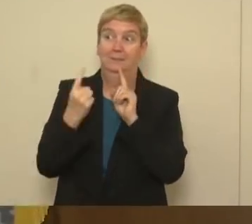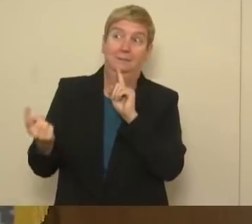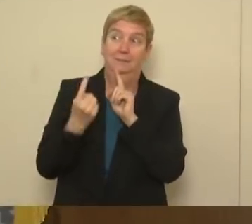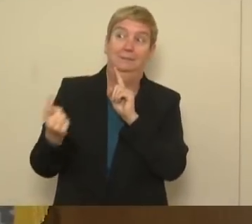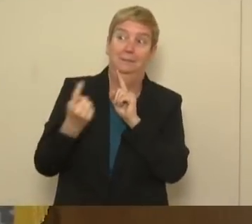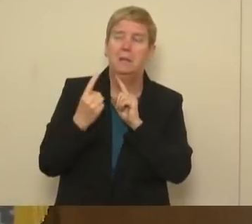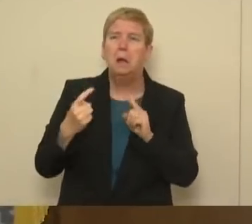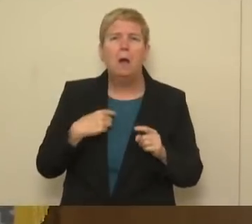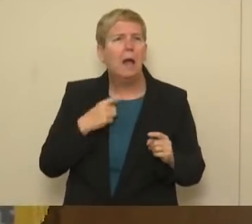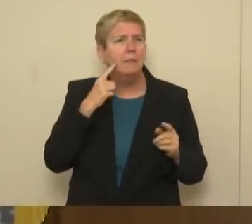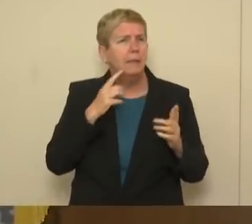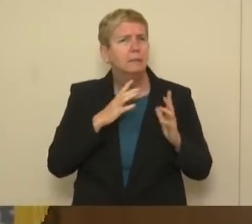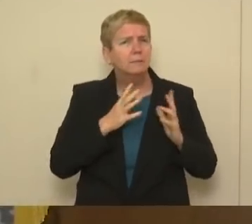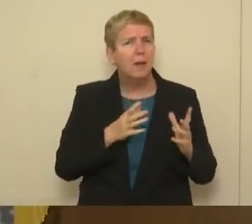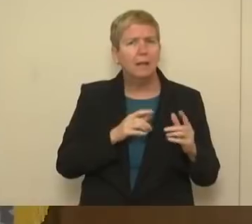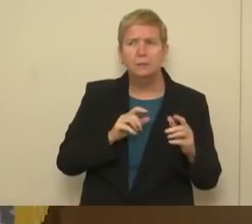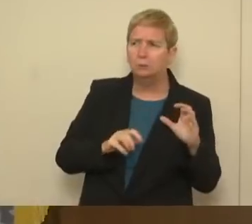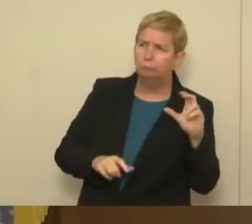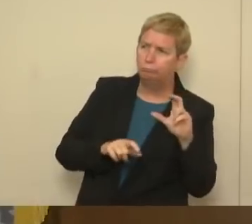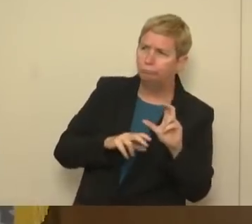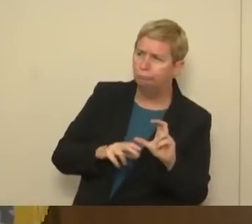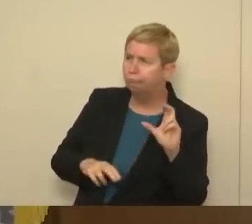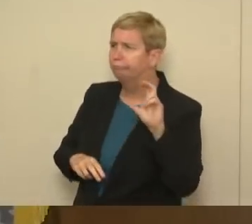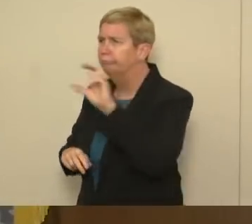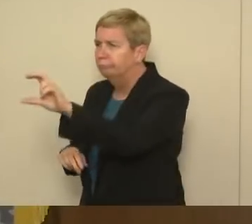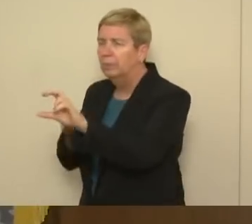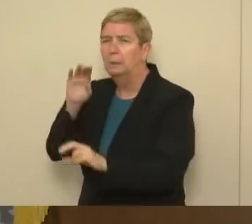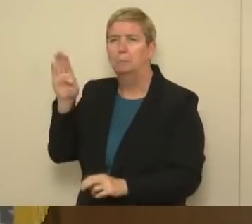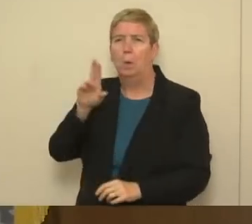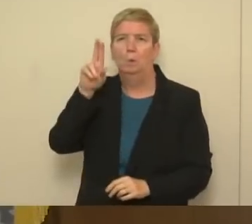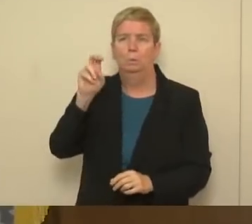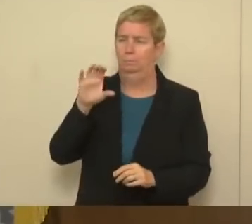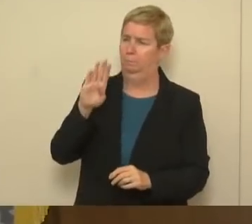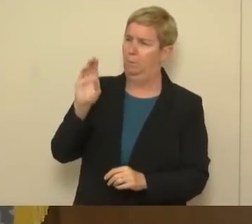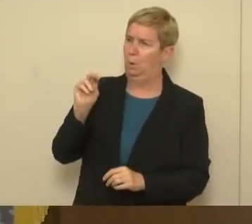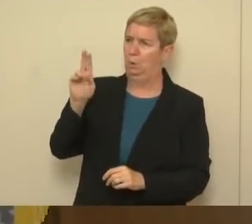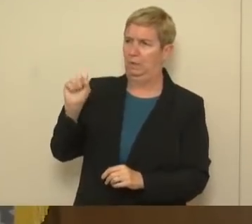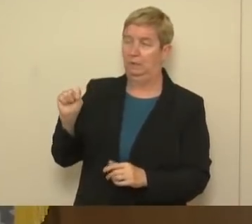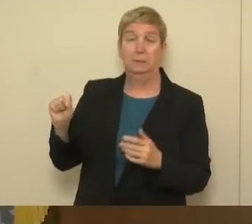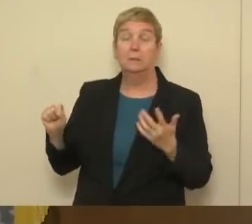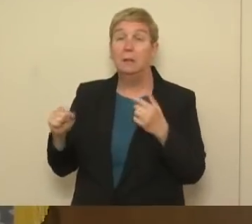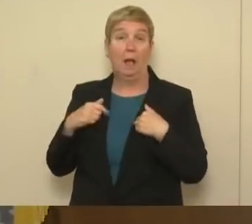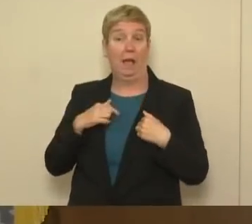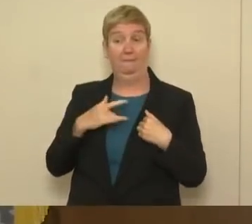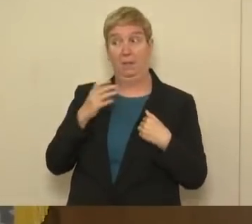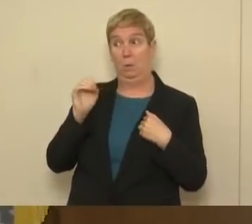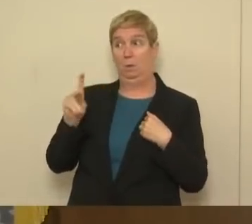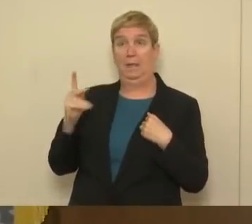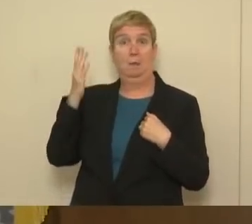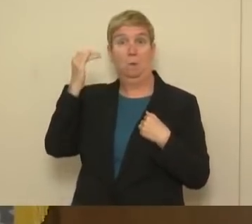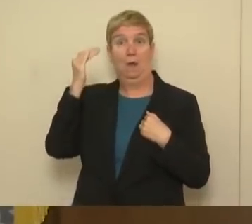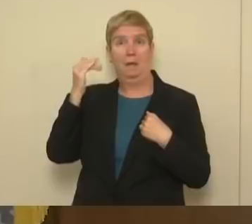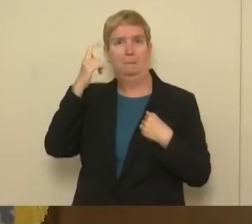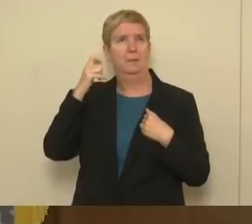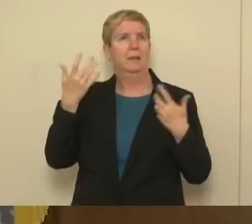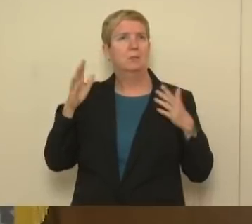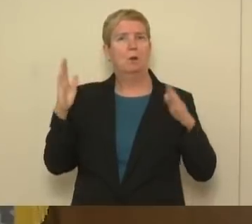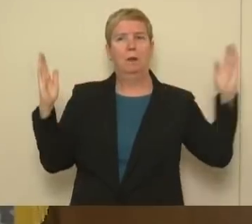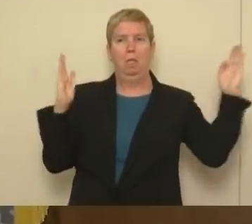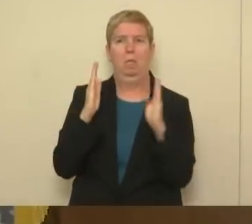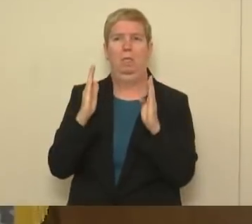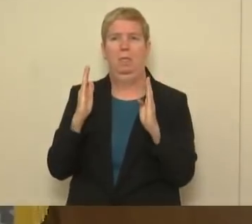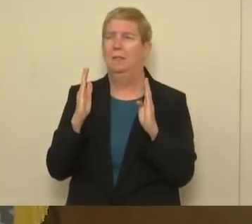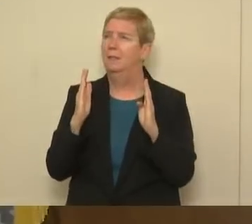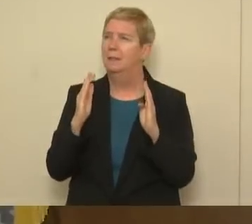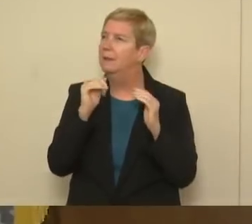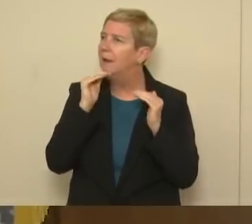try to incentivize, because quite frankly, they should not be reducing the time frame and putting states like ours, any state, into a